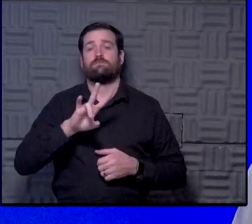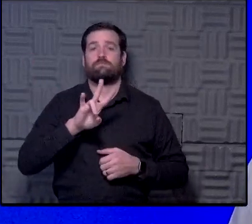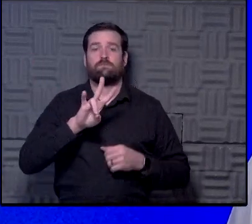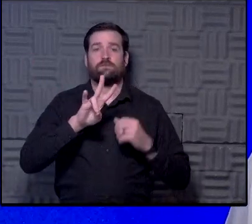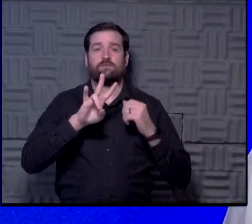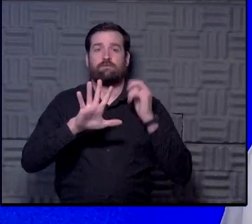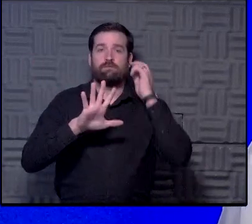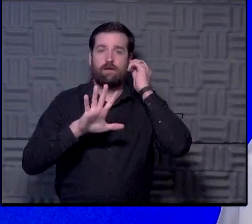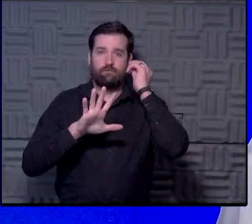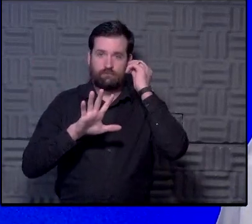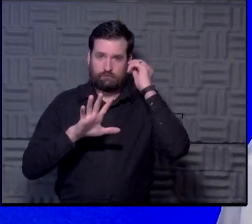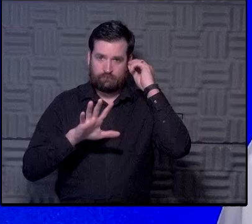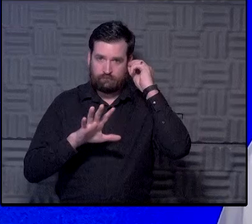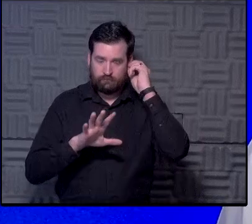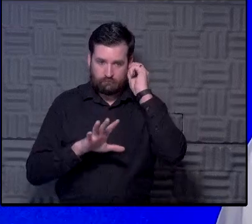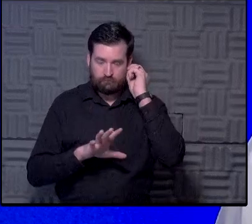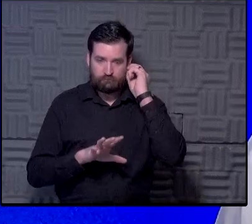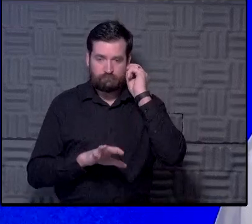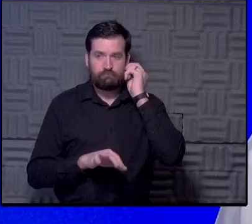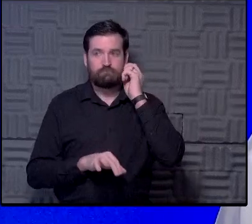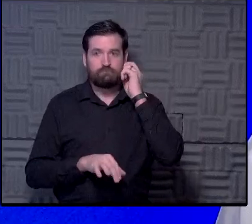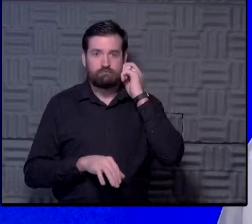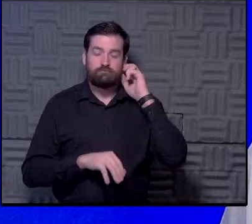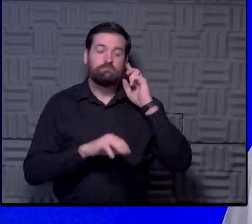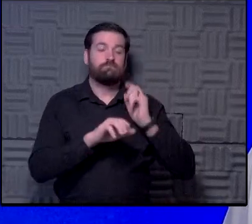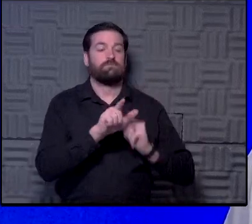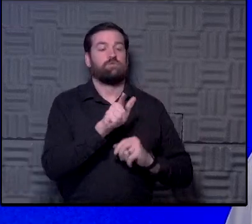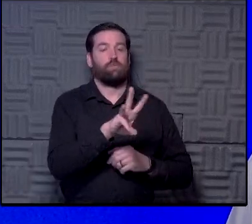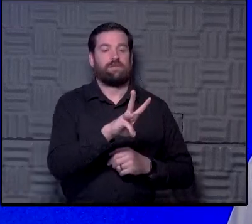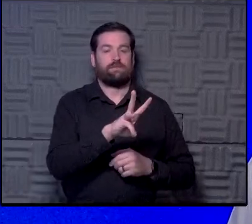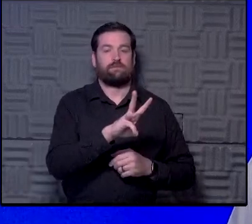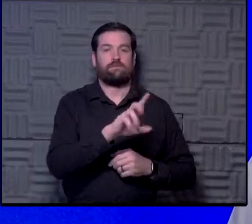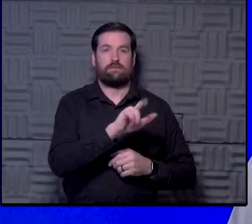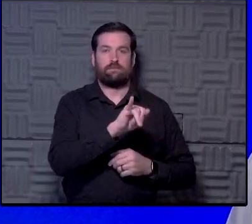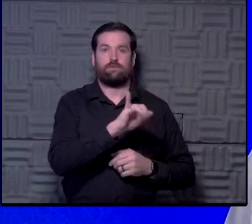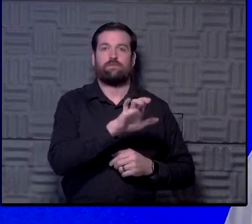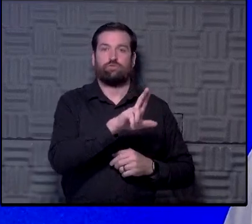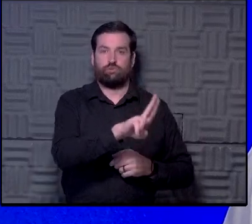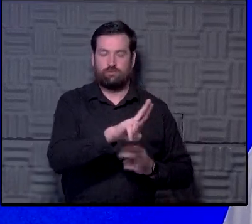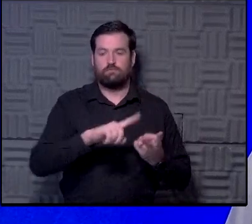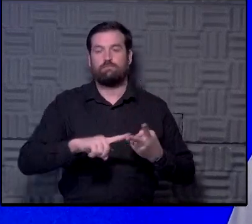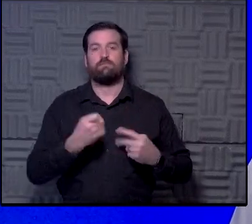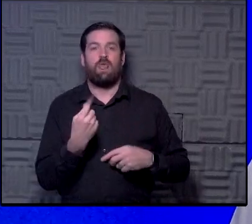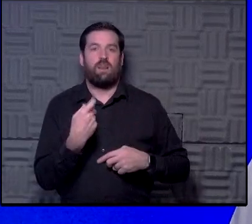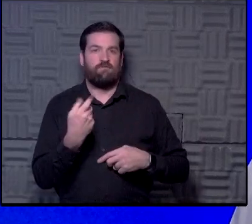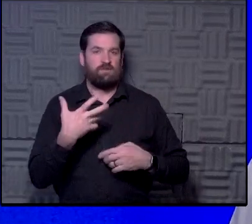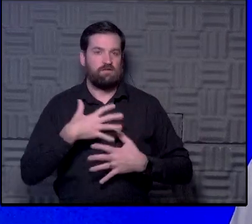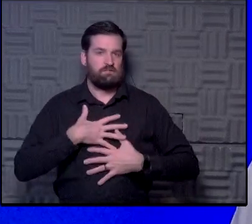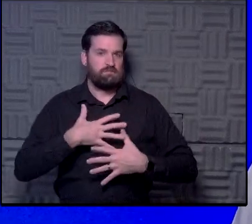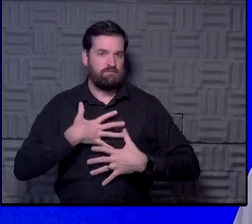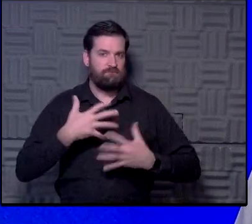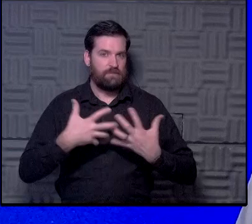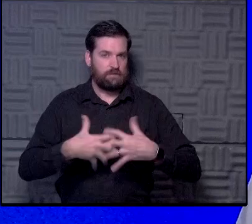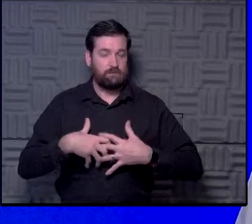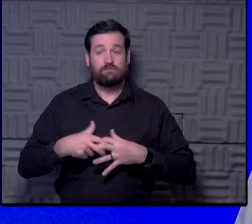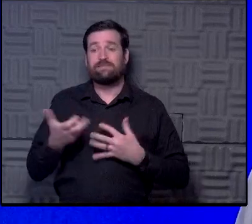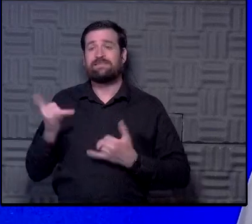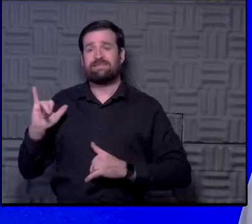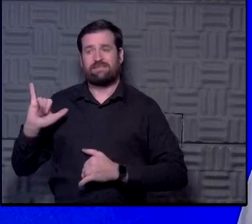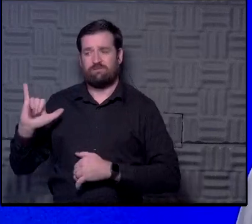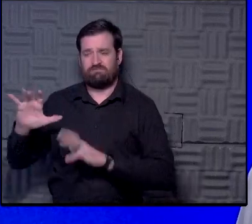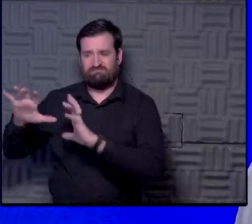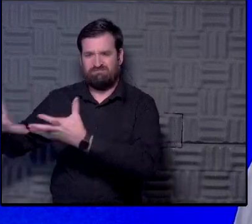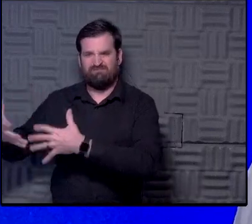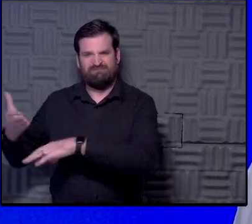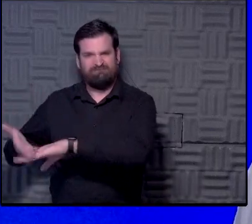75 acute patients in the hospital, with 26 of those in the ICU and 11 those on the vent. We still have 66 in that